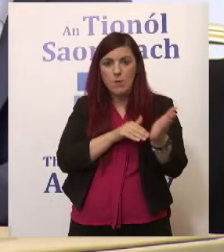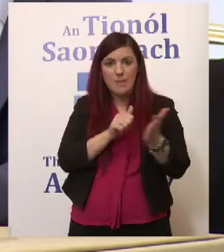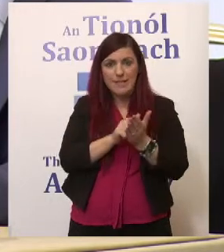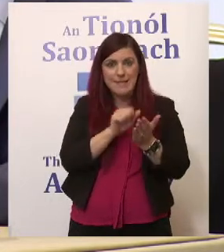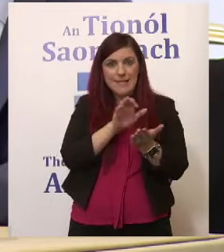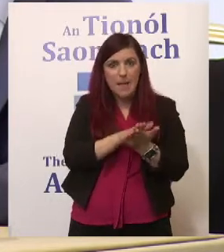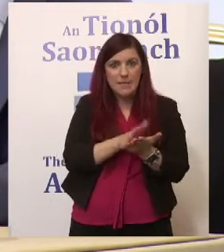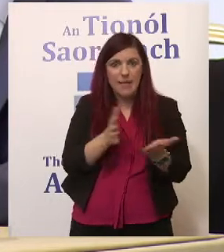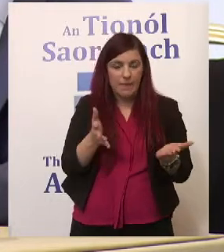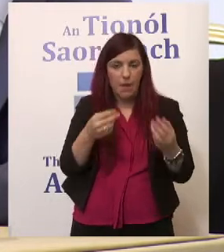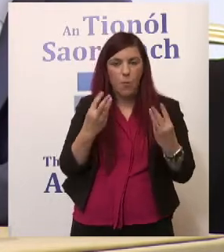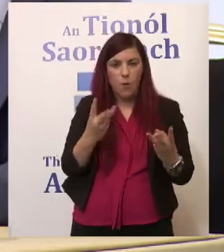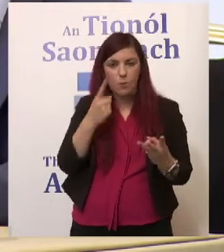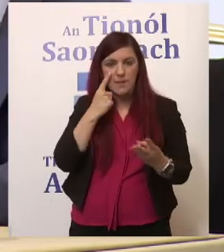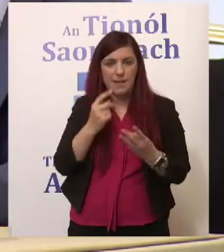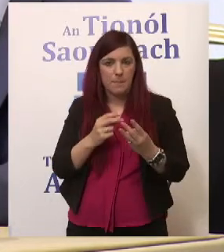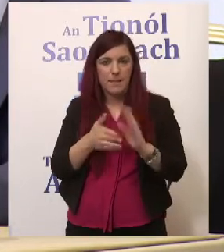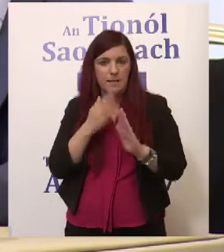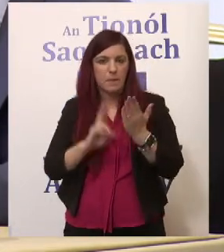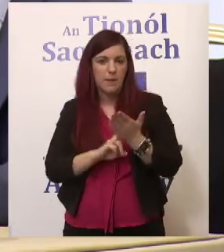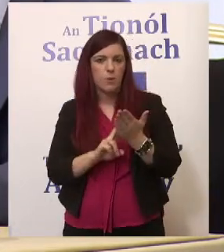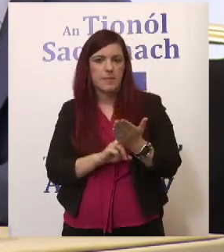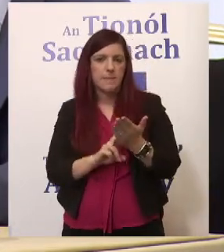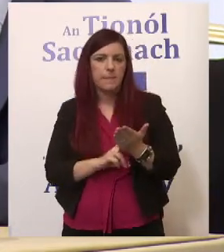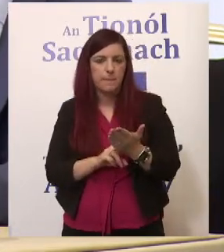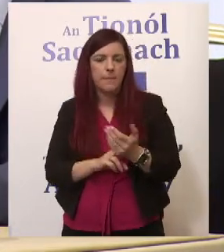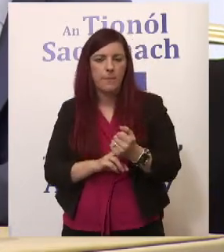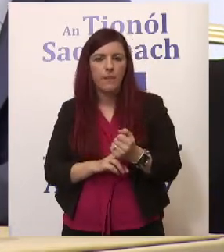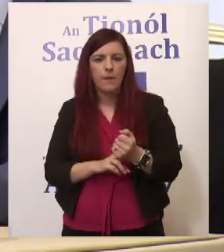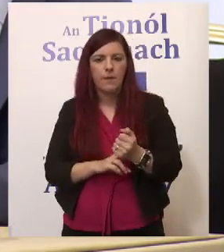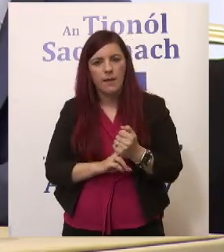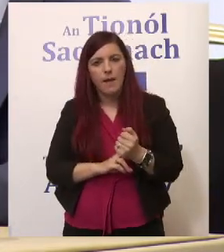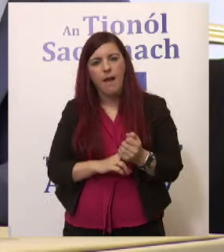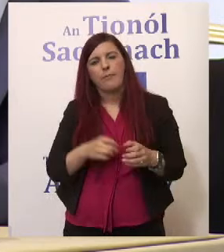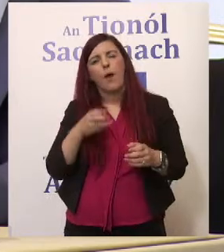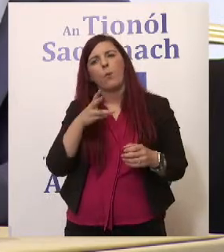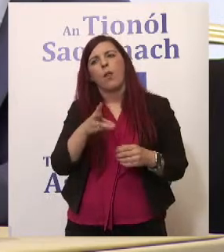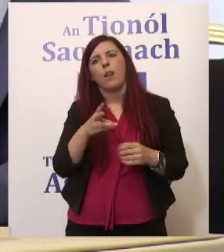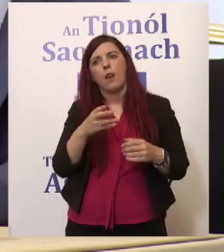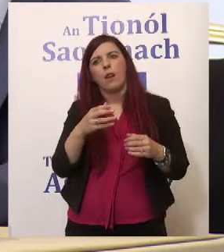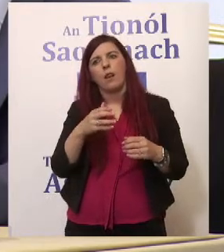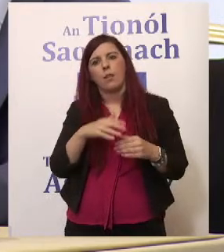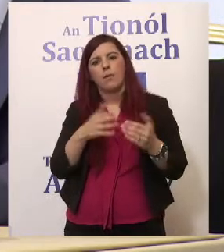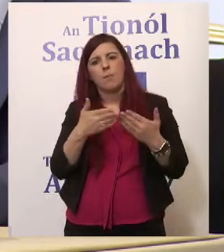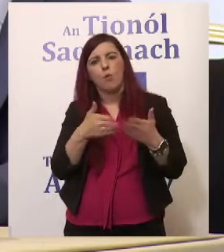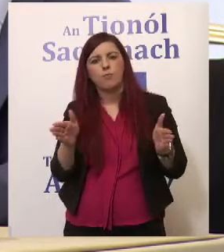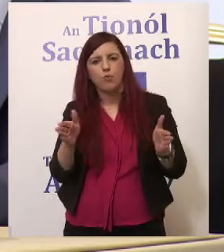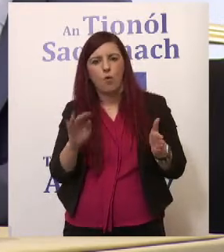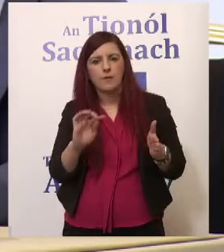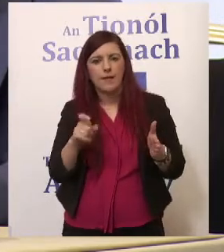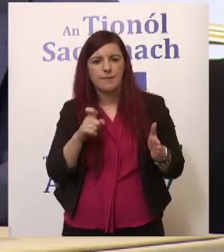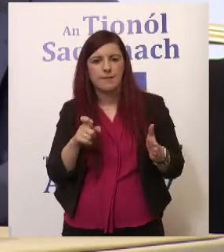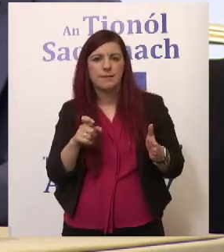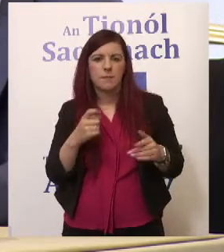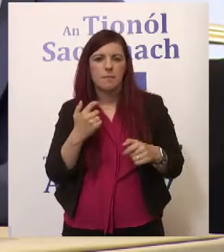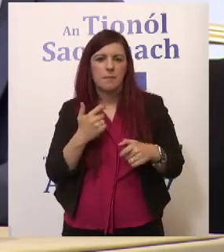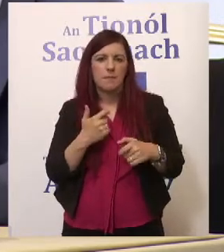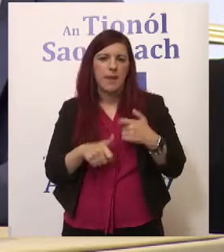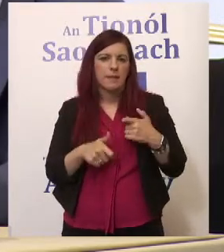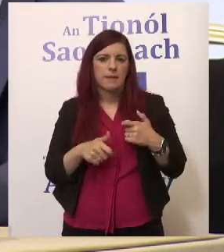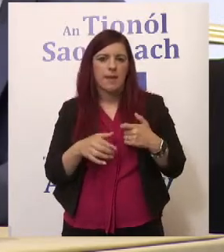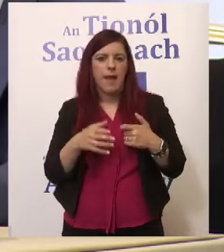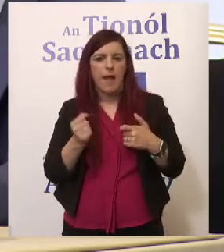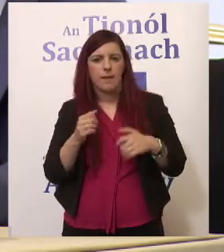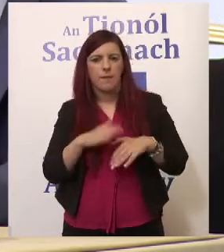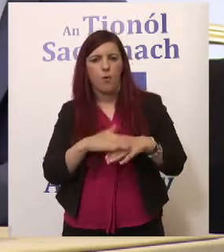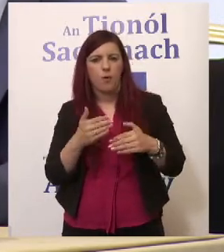should be taxed much higher to incentivize their use, and that would also broaden the tax base. The best way to bring in more taxes is to have